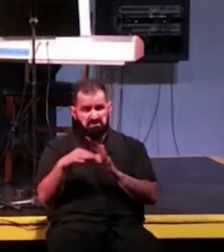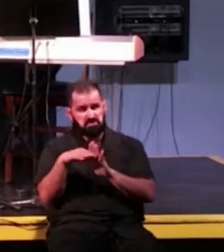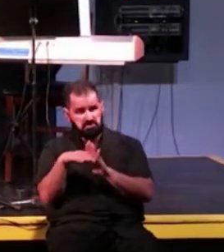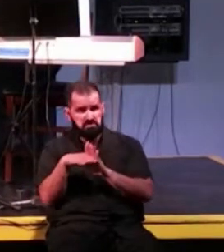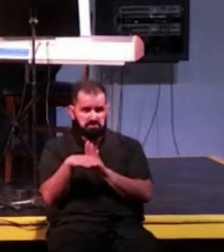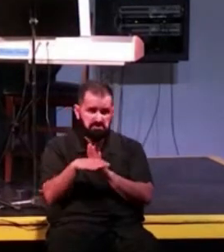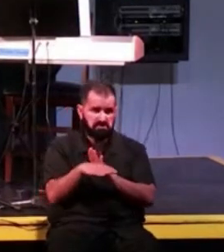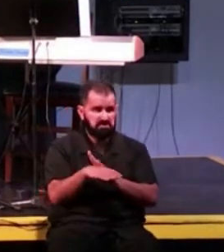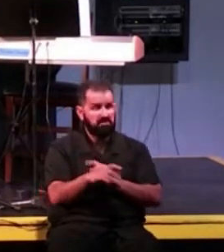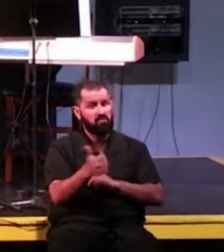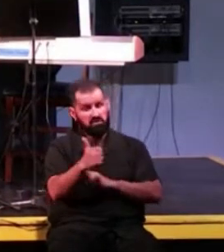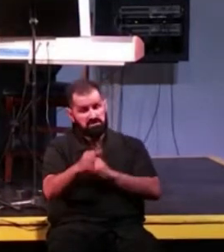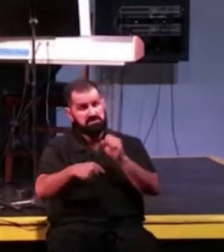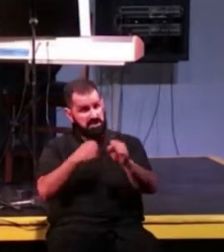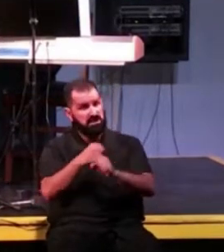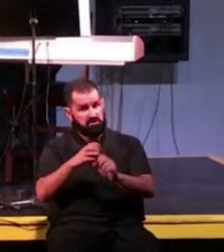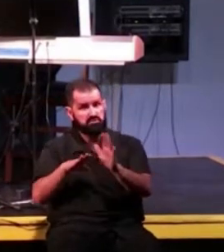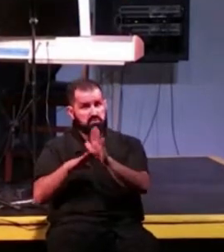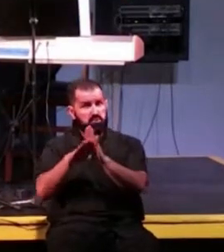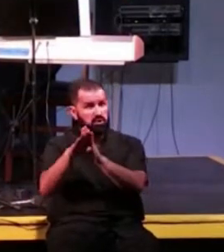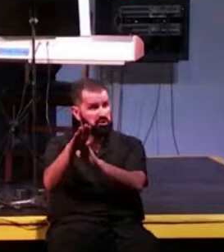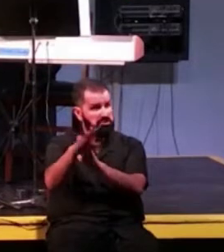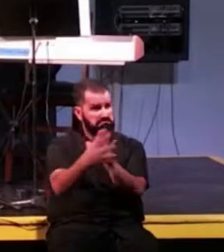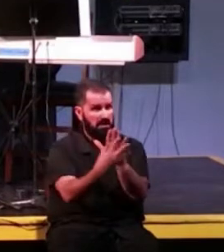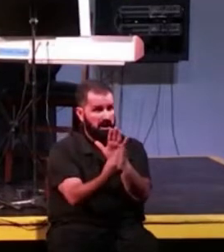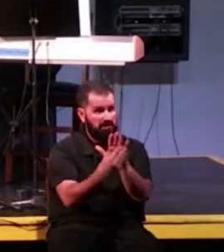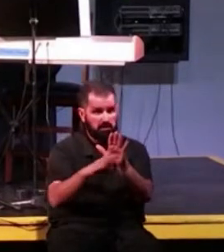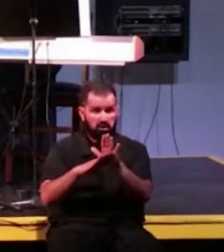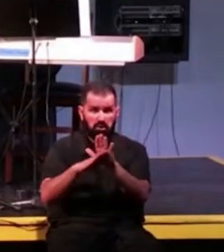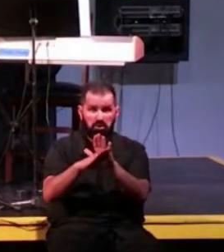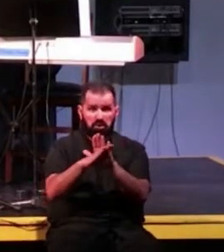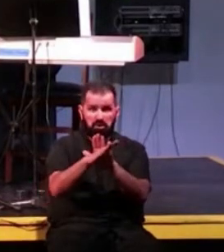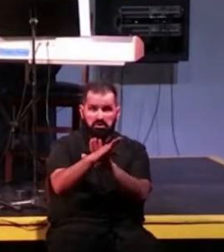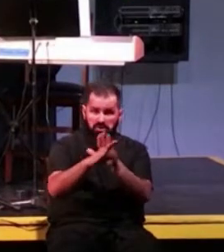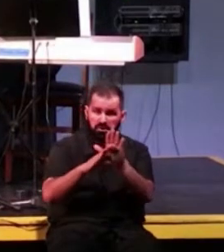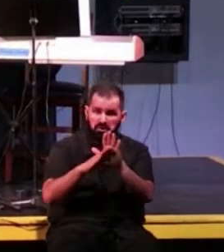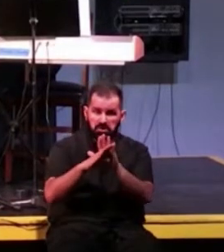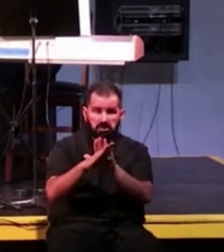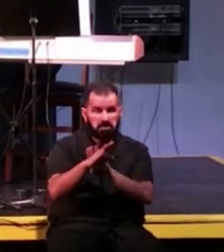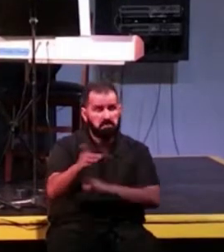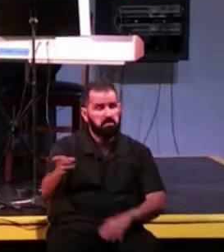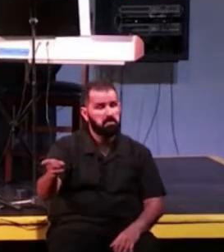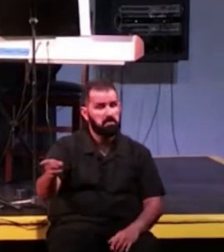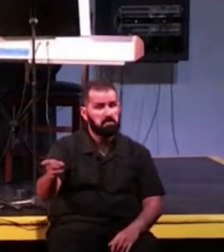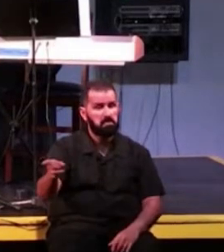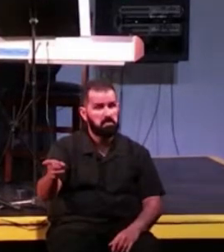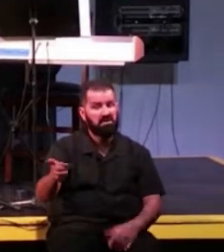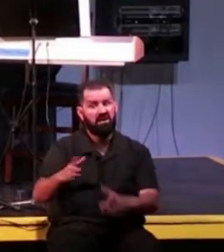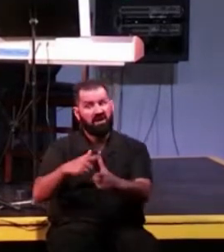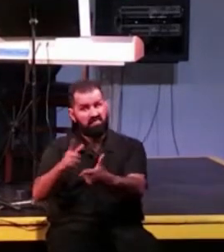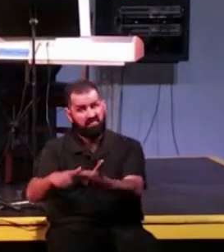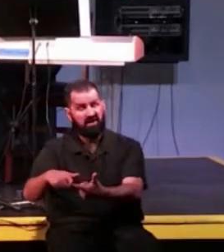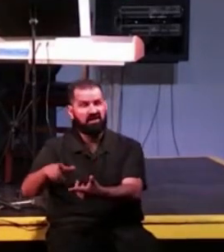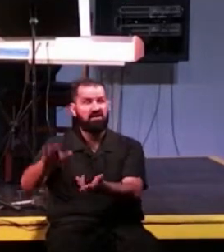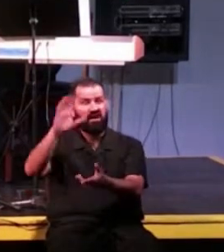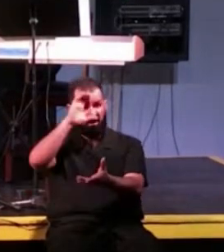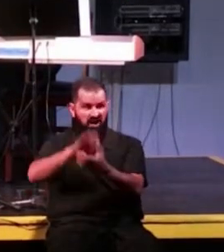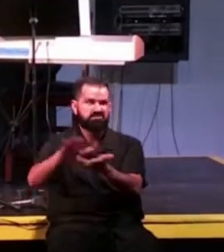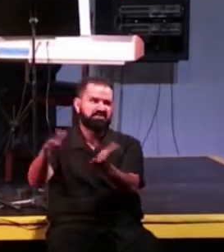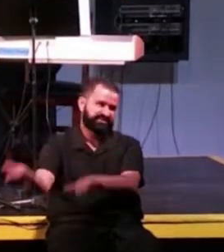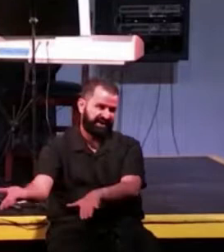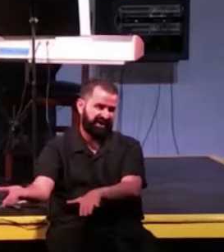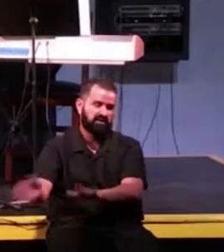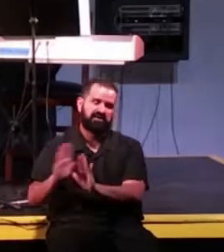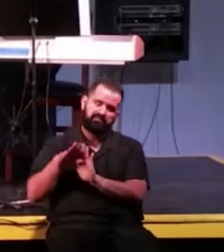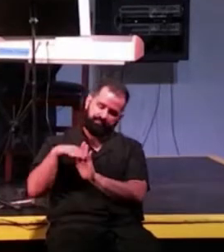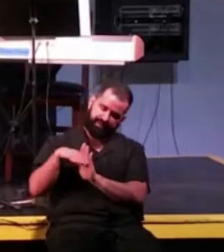So can we say 10 years of good? Come on, say good. And then her husband died. You say bad. Some